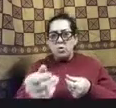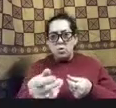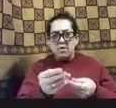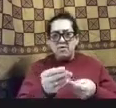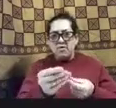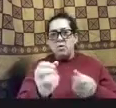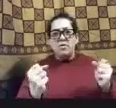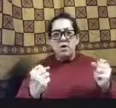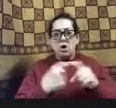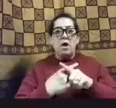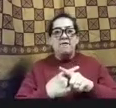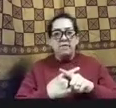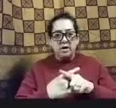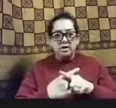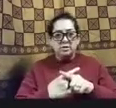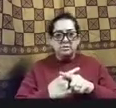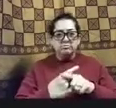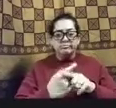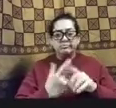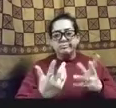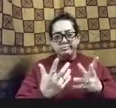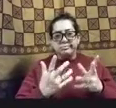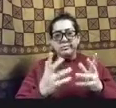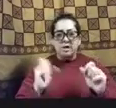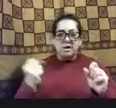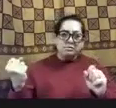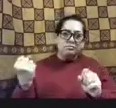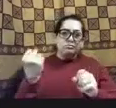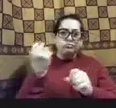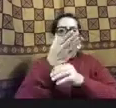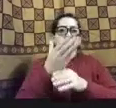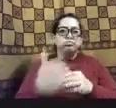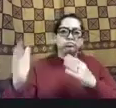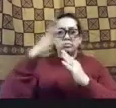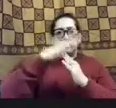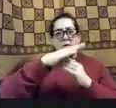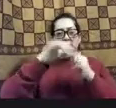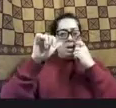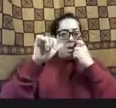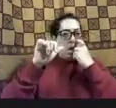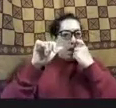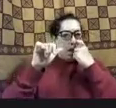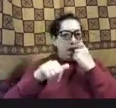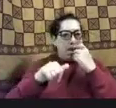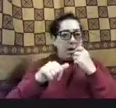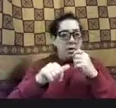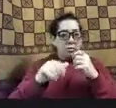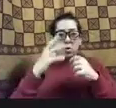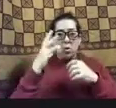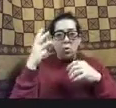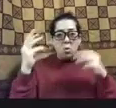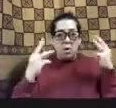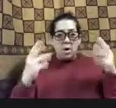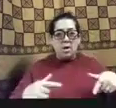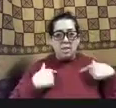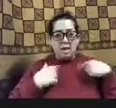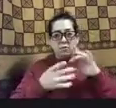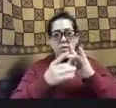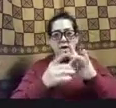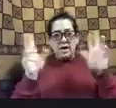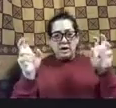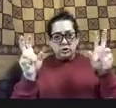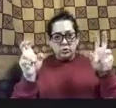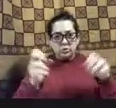conflict that seems to predominate, especially in the matter of wildlife related issues.